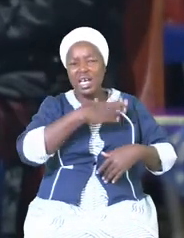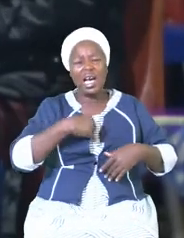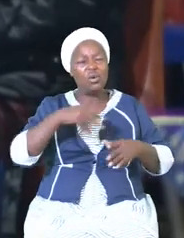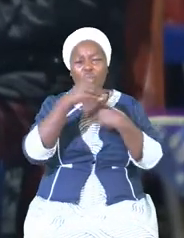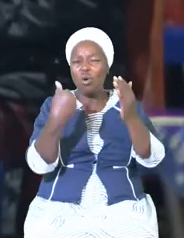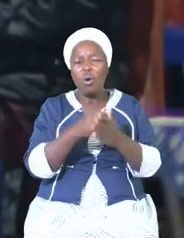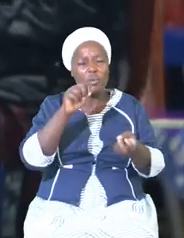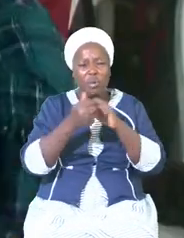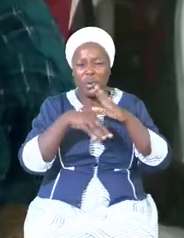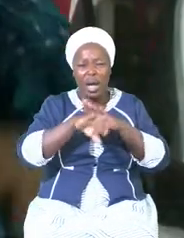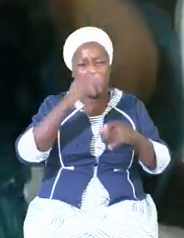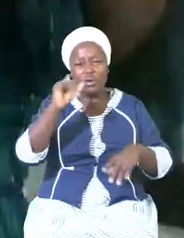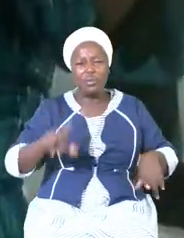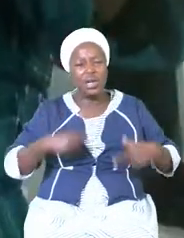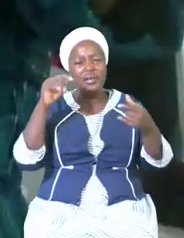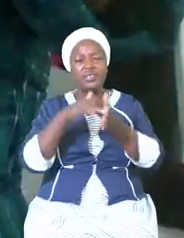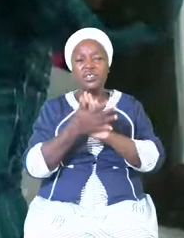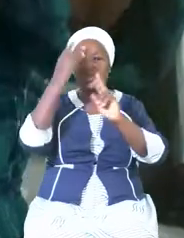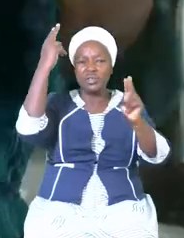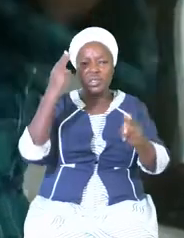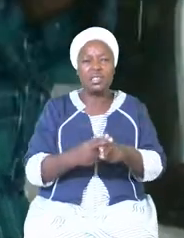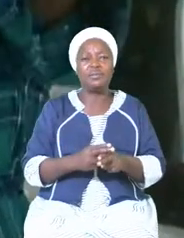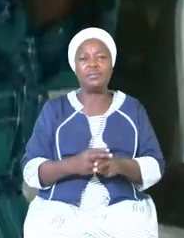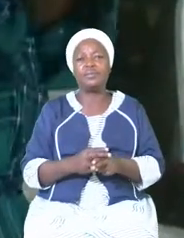your life in Jesus' name.